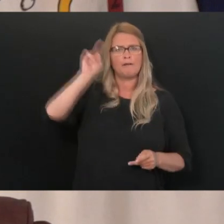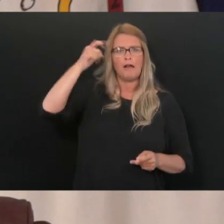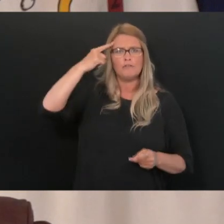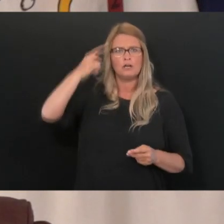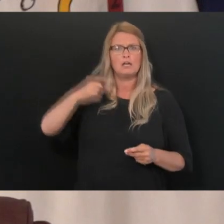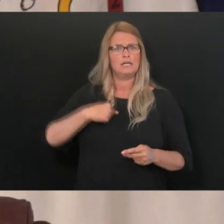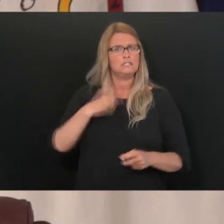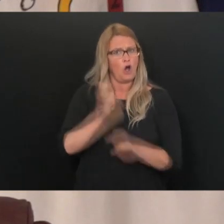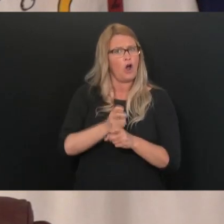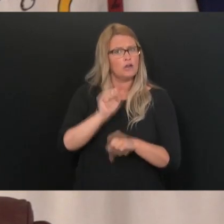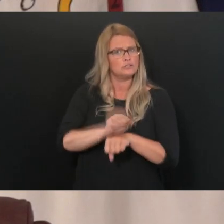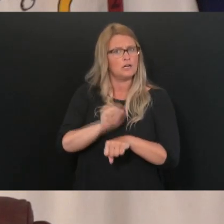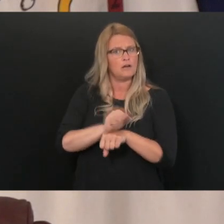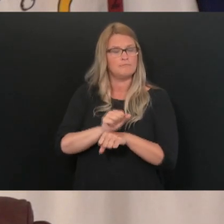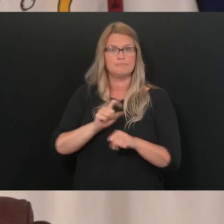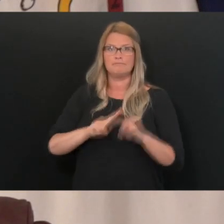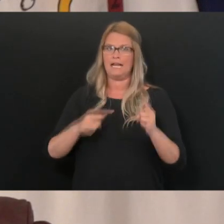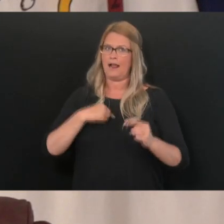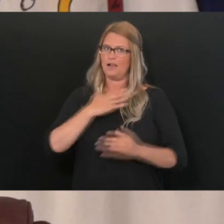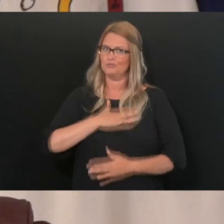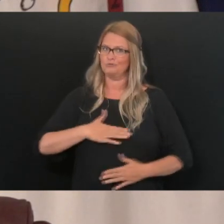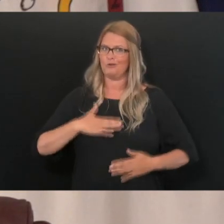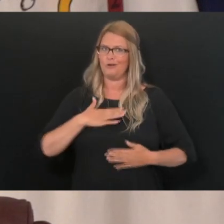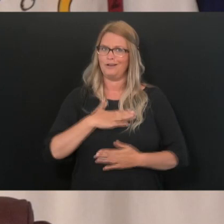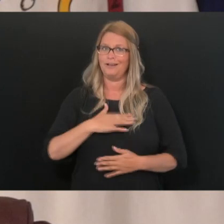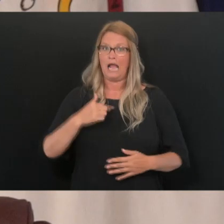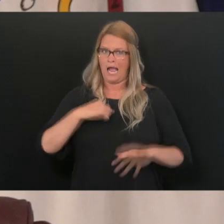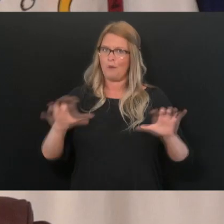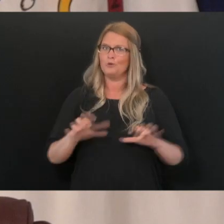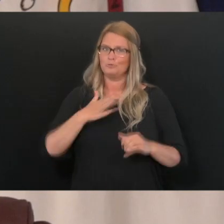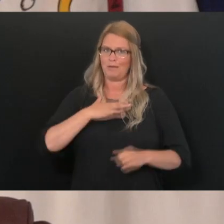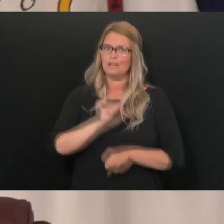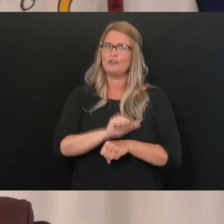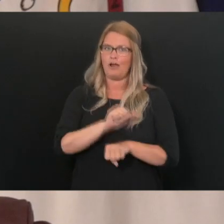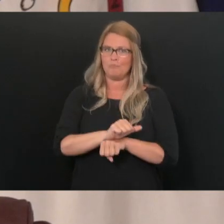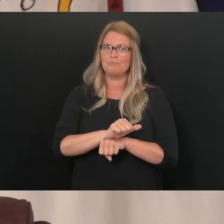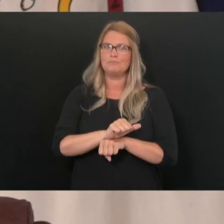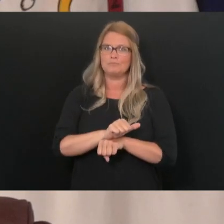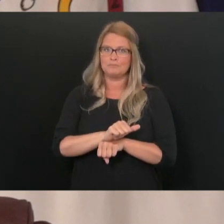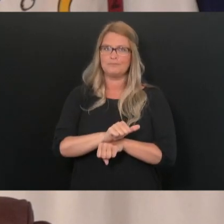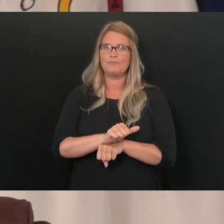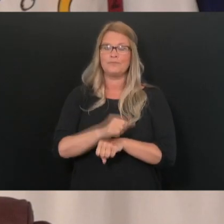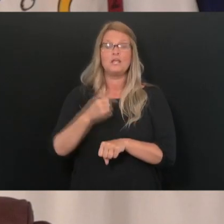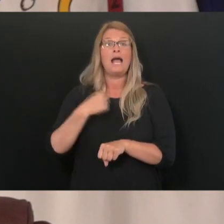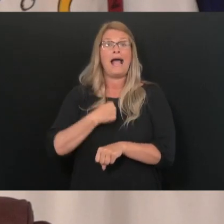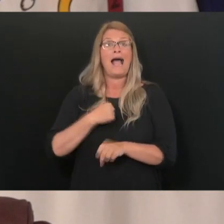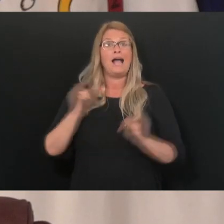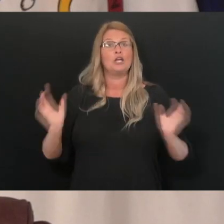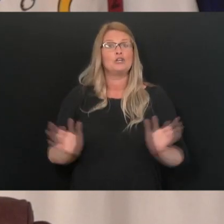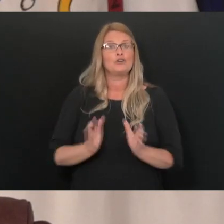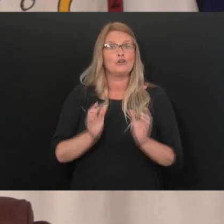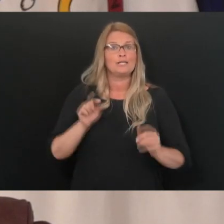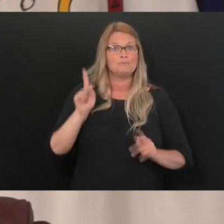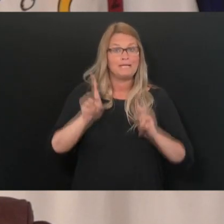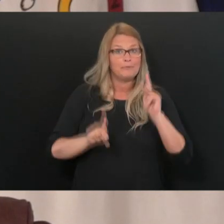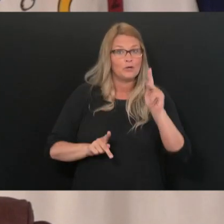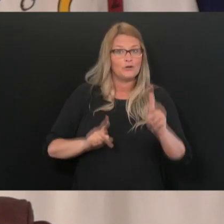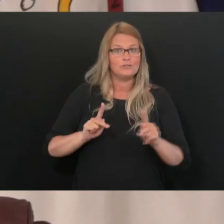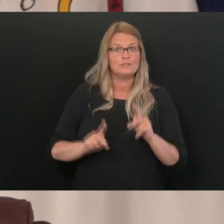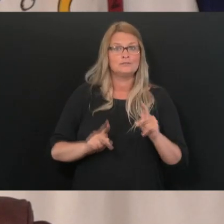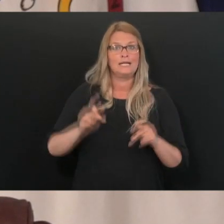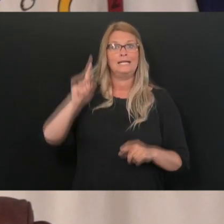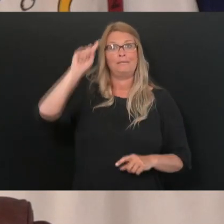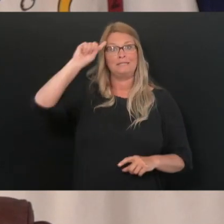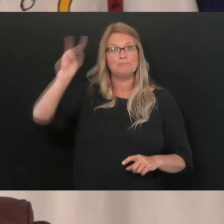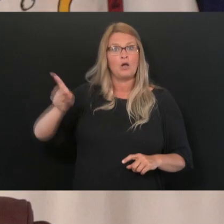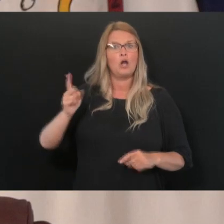job. That's all there is to it. And so the long and the short of it is, I would encourage people in every way to be smart, wear